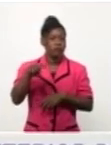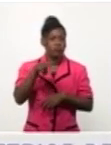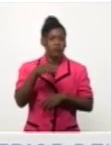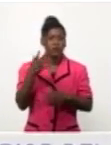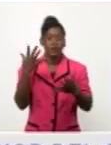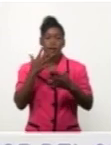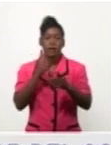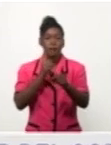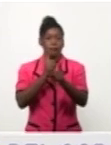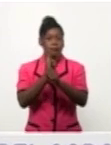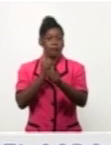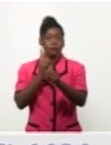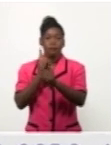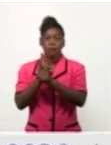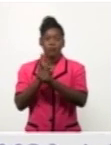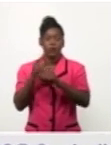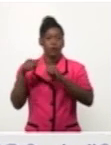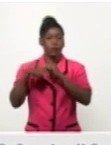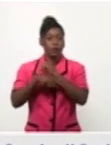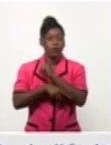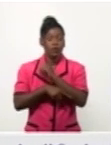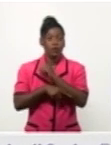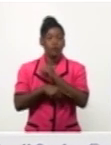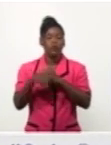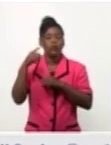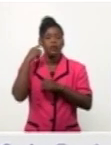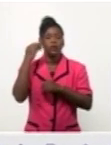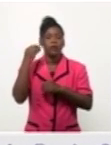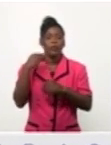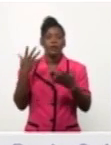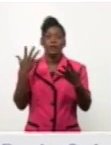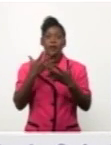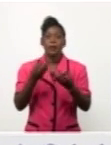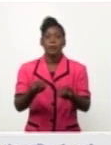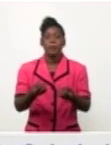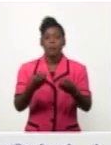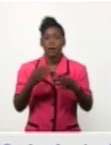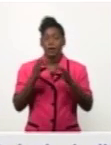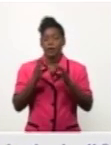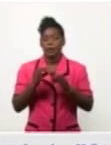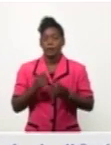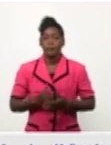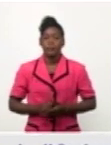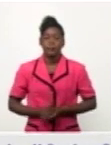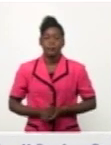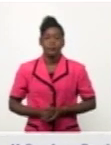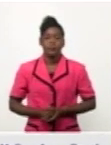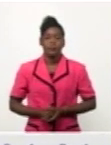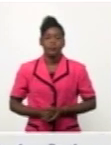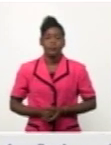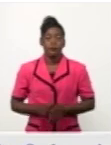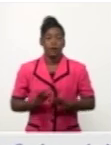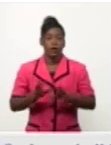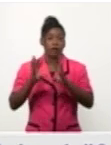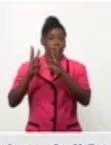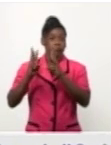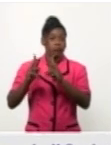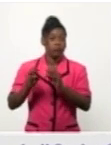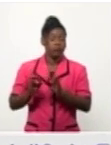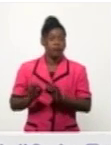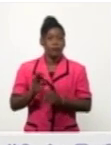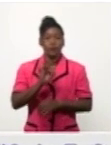the studies to trace the source of infection to determine contacts and conduct the